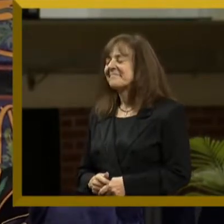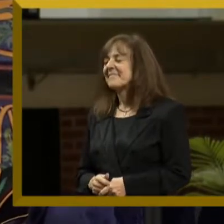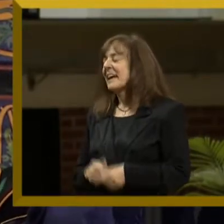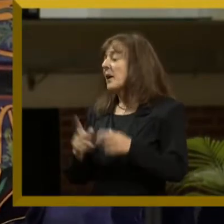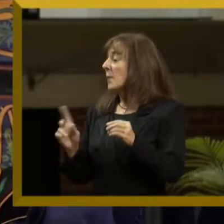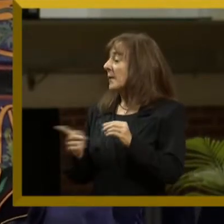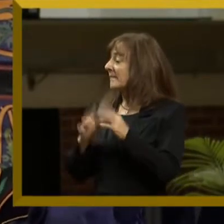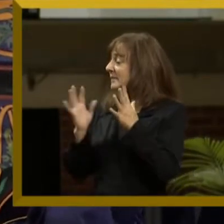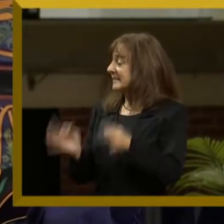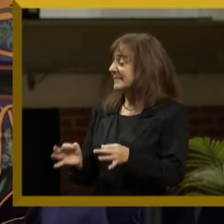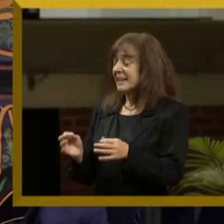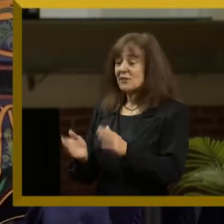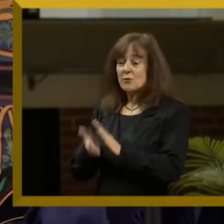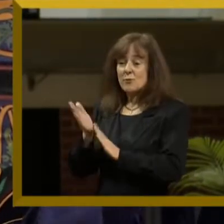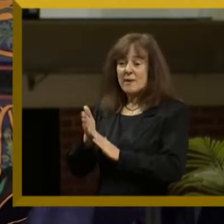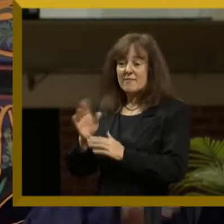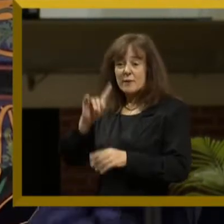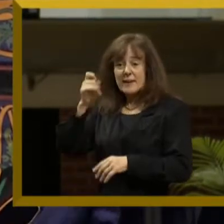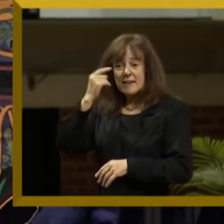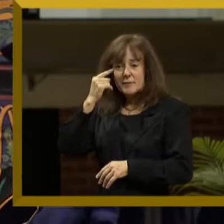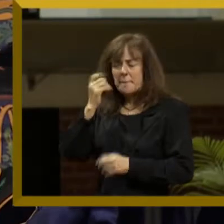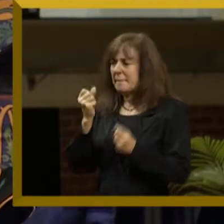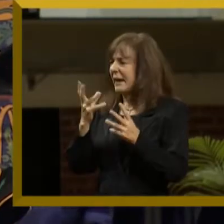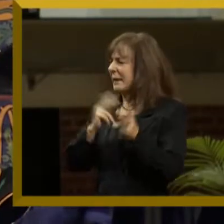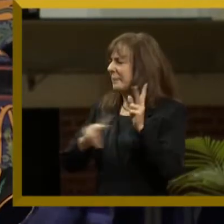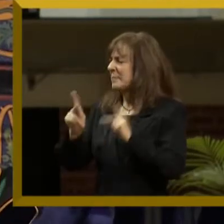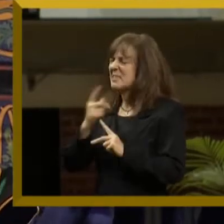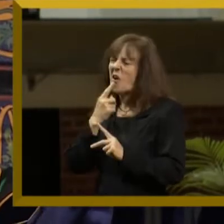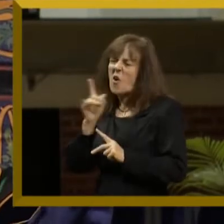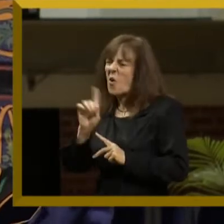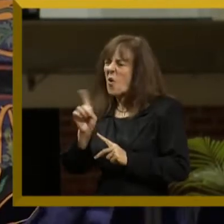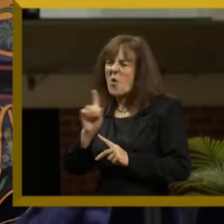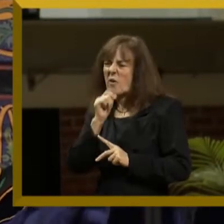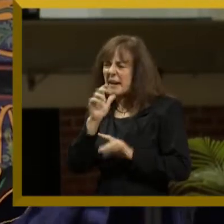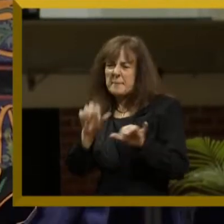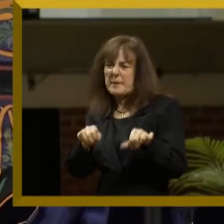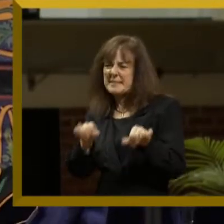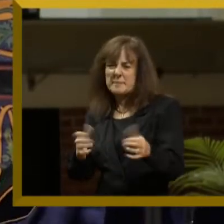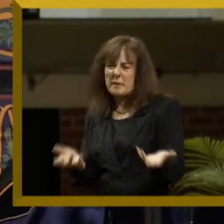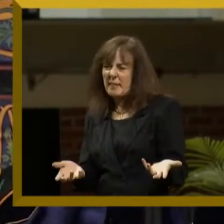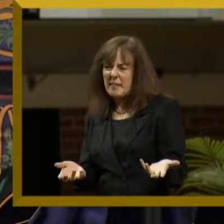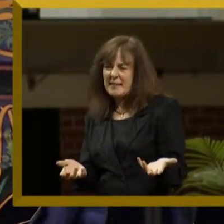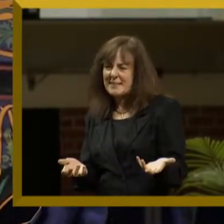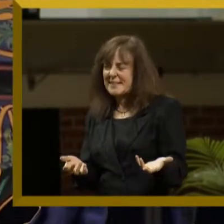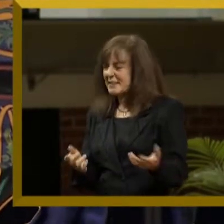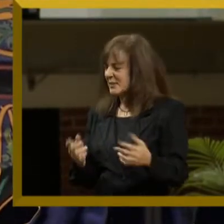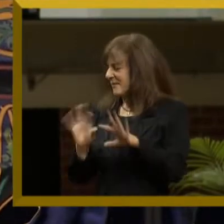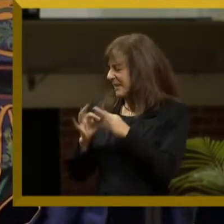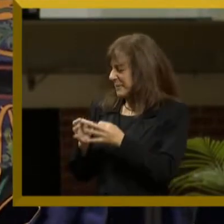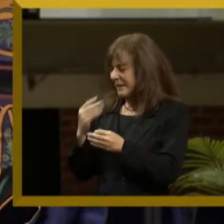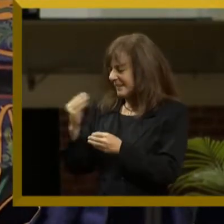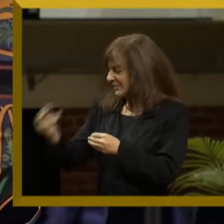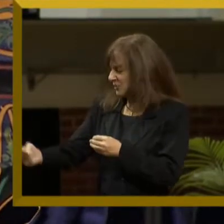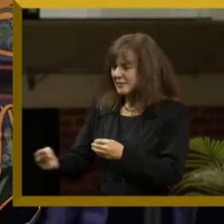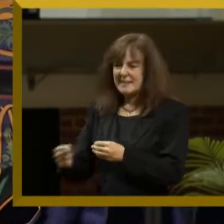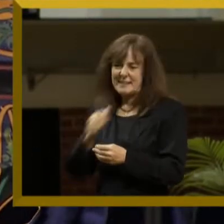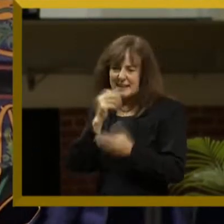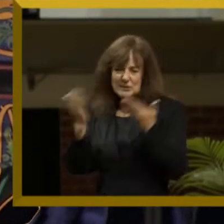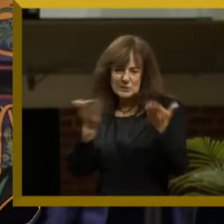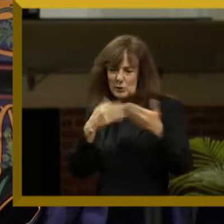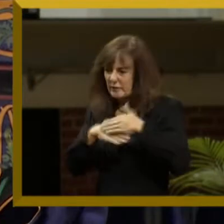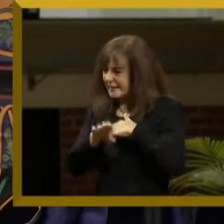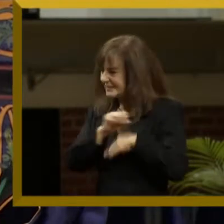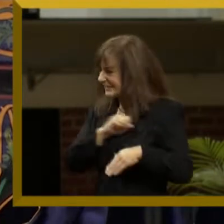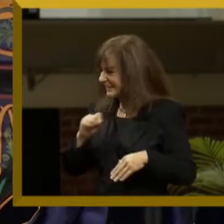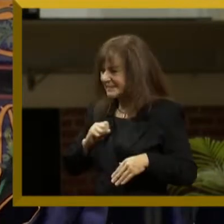You know, when I decided to run for governor, I was told by many that it wasn't possible. I didn't have the pedigree for it. I hadn't served in elected